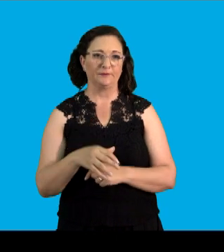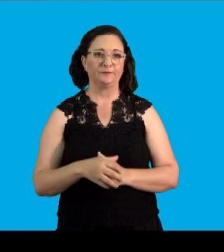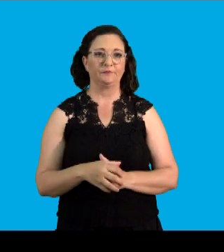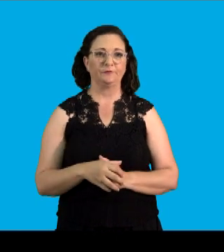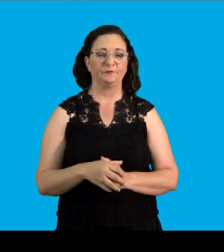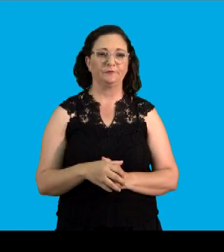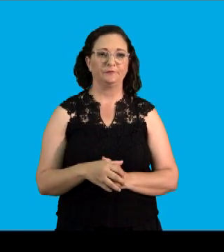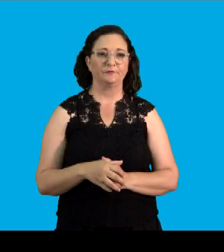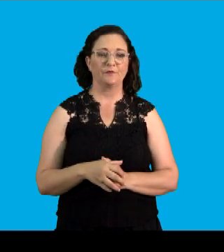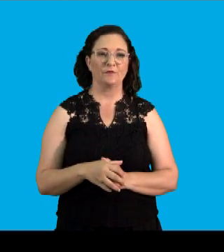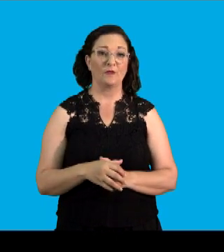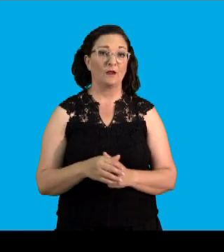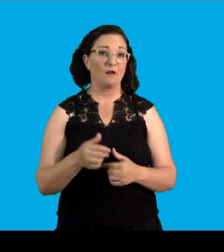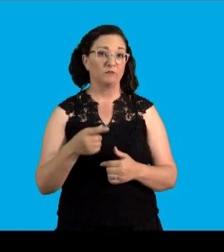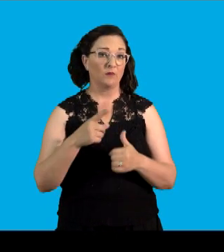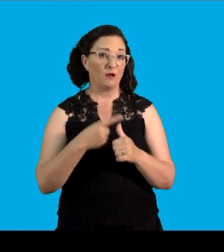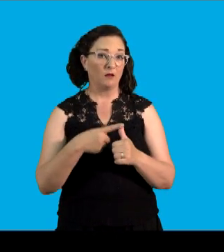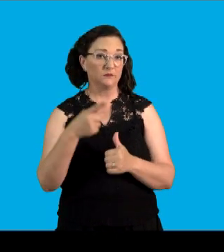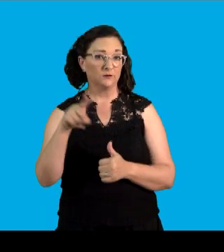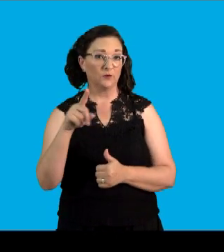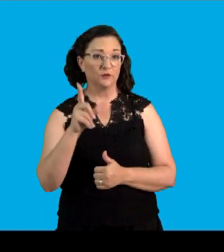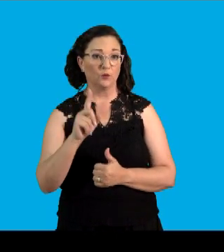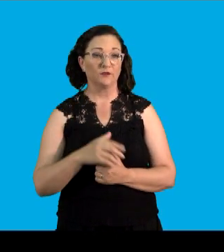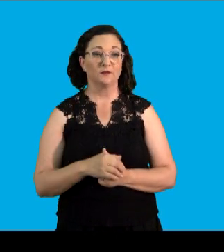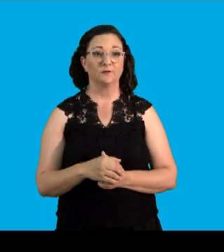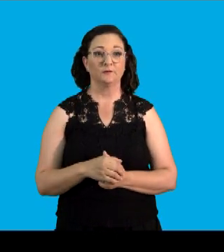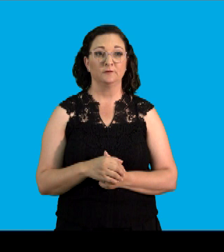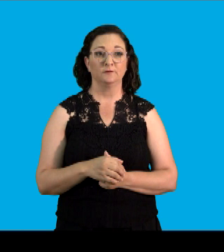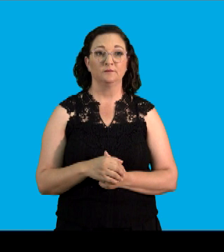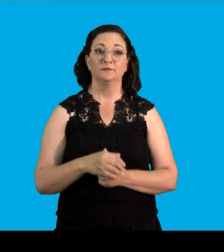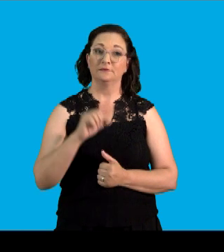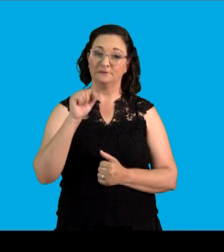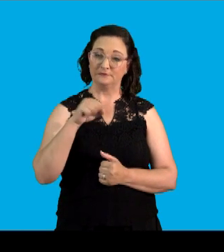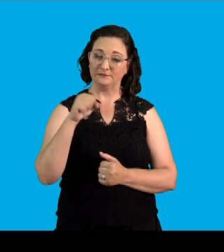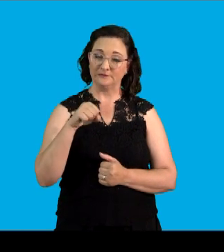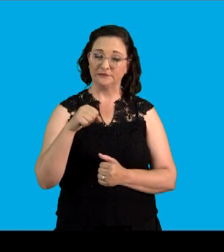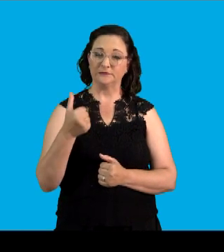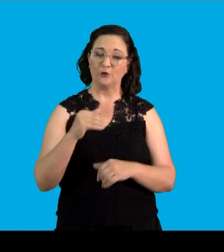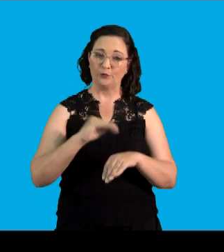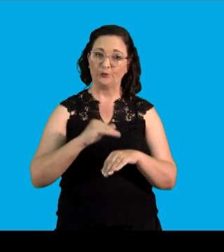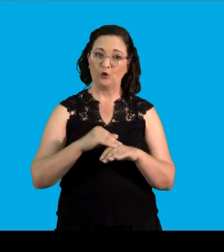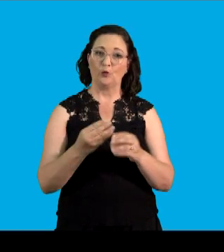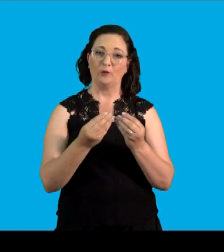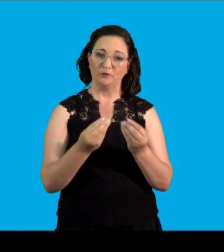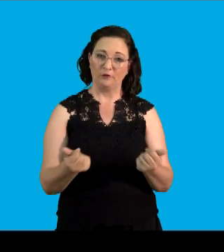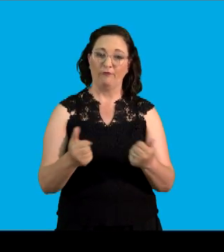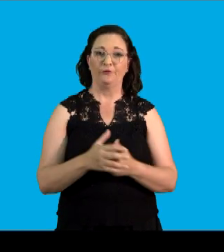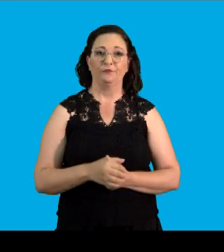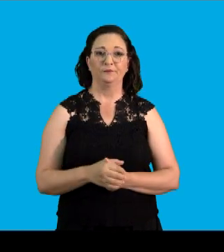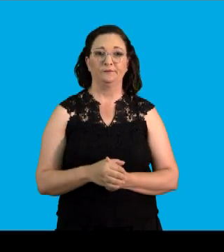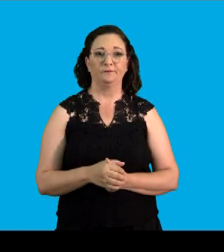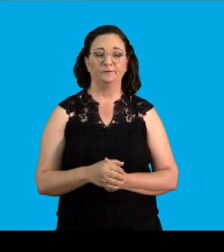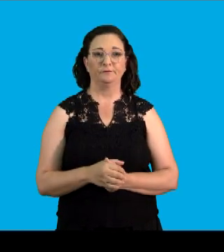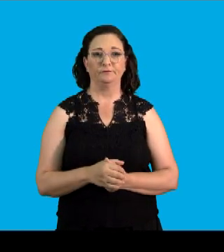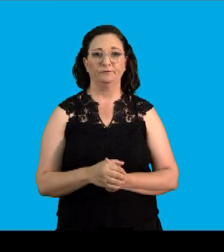1.2.3. Right, what is the correct answer? Correct. The correct answer is problem solving. You write